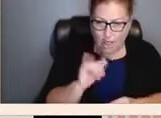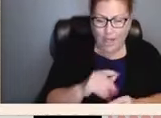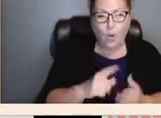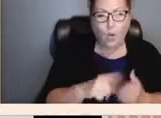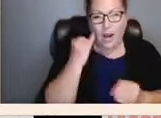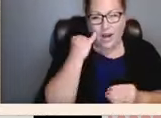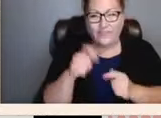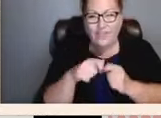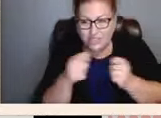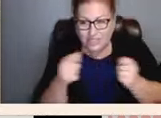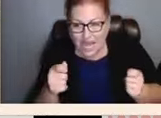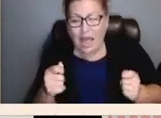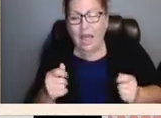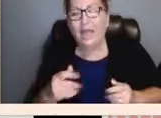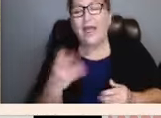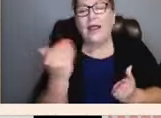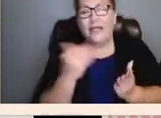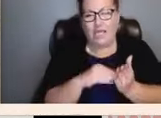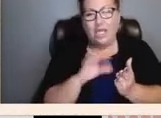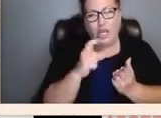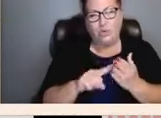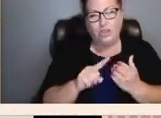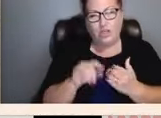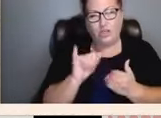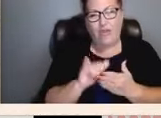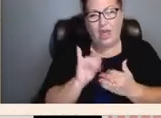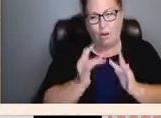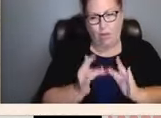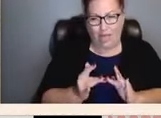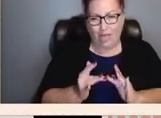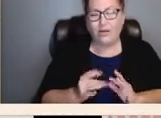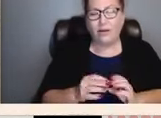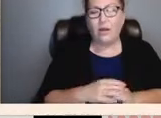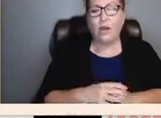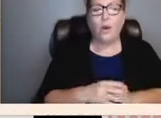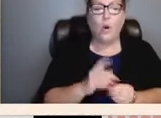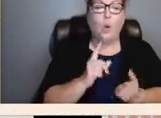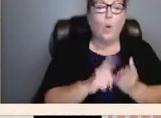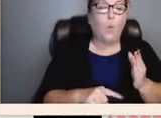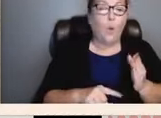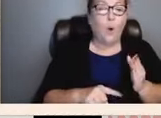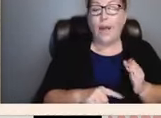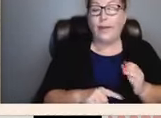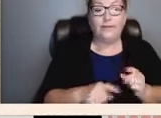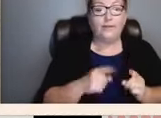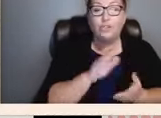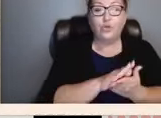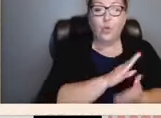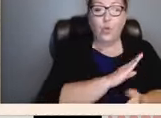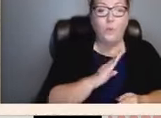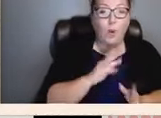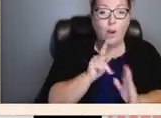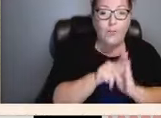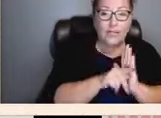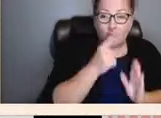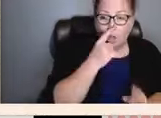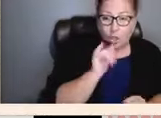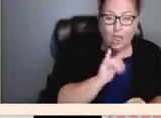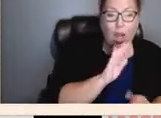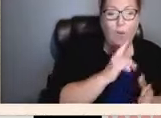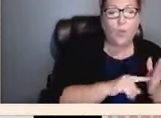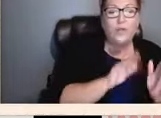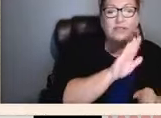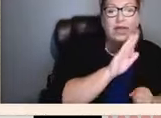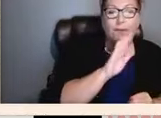again, you can research this online. What does the school board policies look like? What are their bylaws on